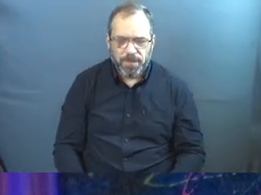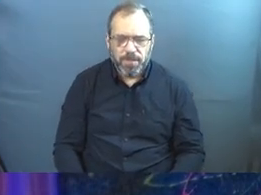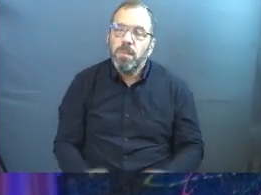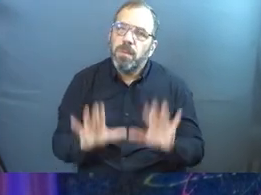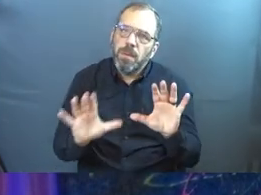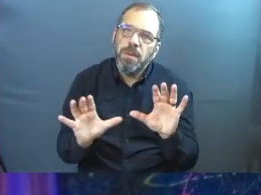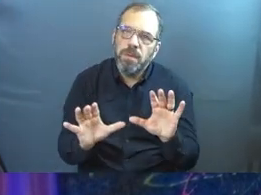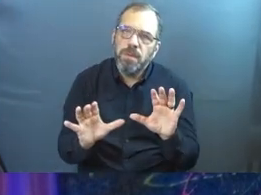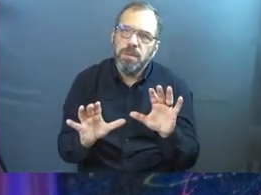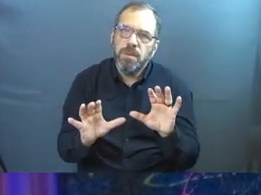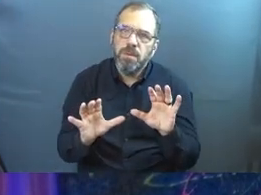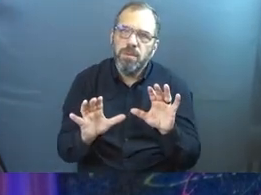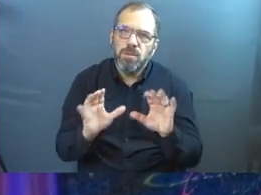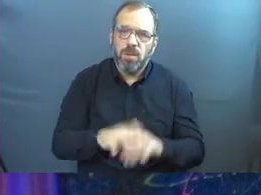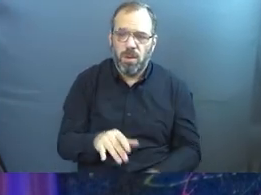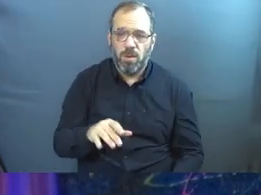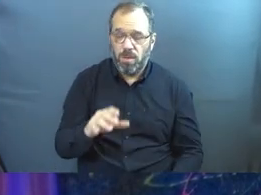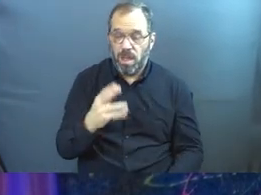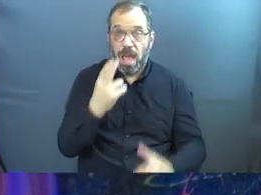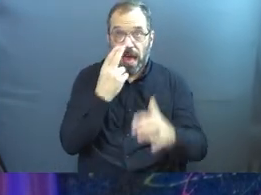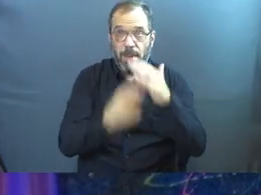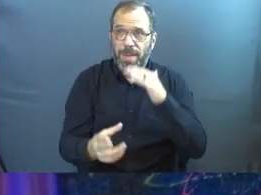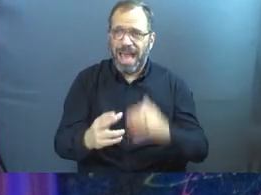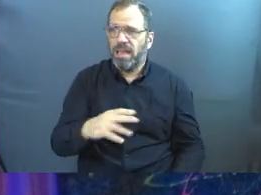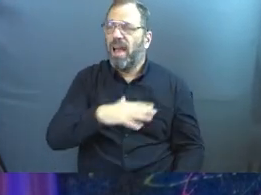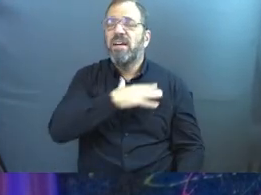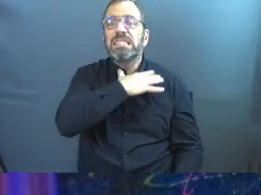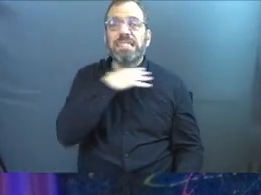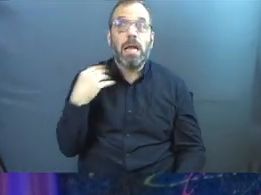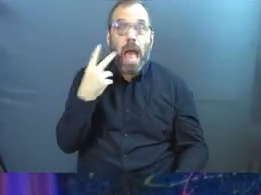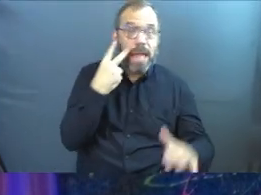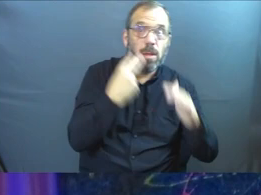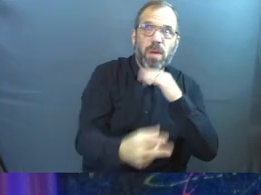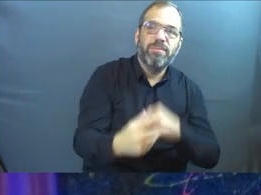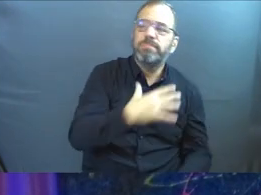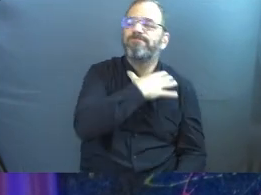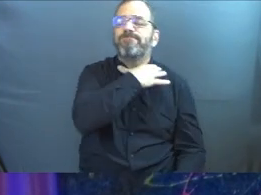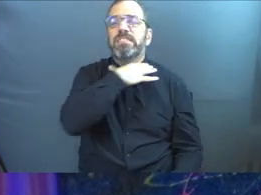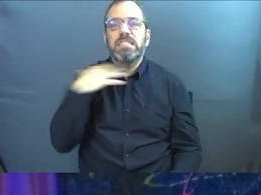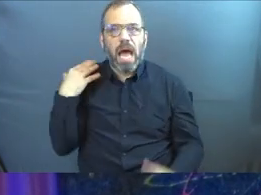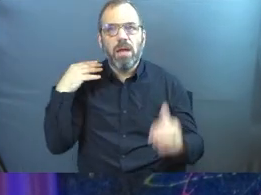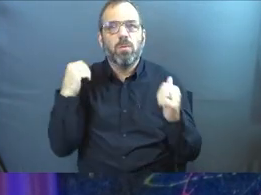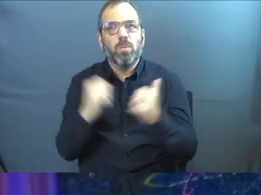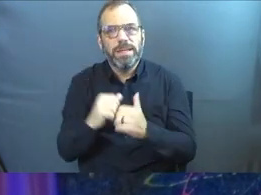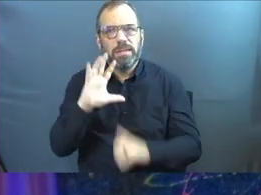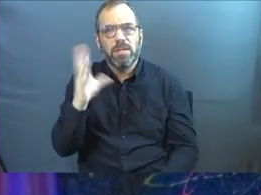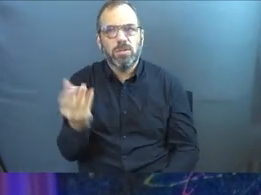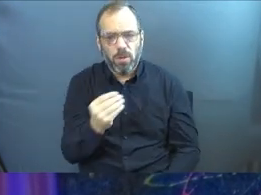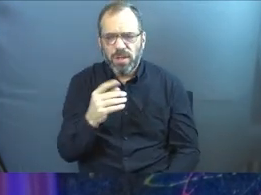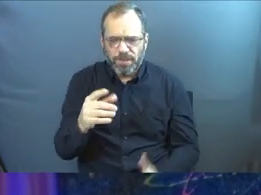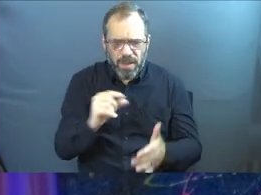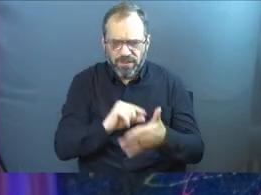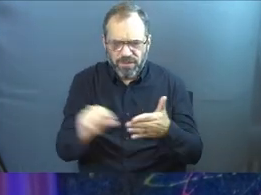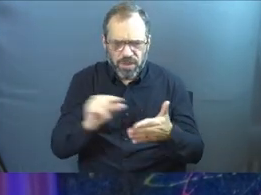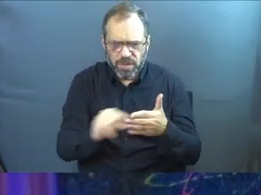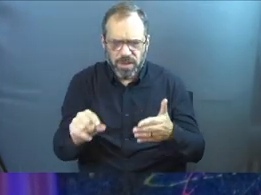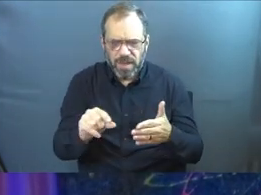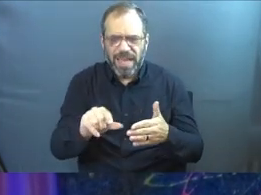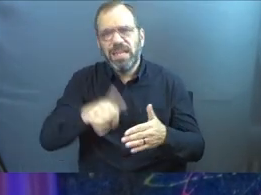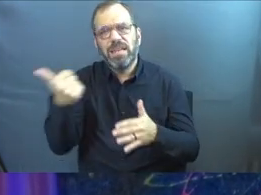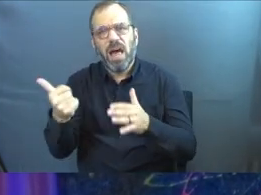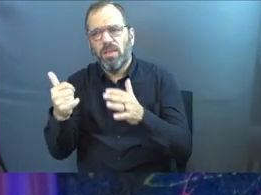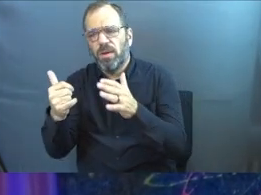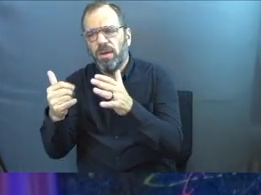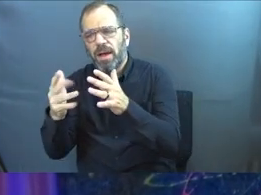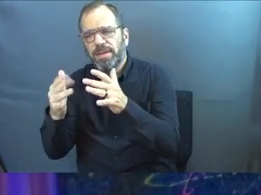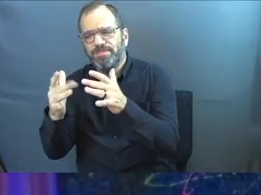So he's had it with this culture. Even the prophets, by the way, there's a reference in there. Not here in Habakkuk, but